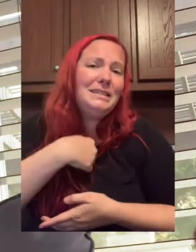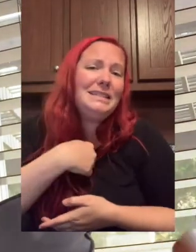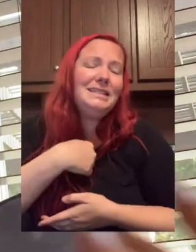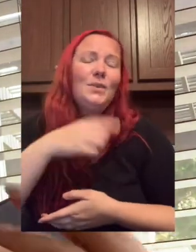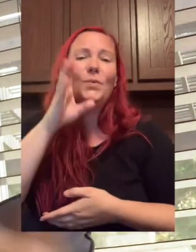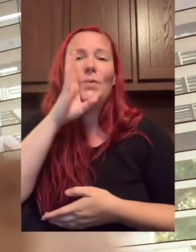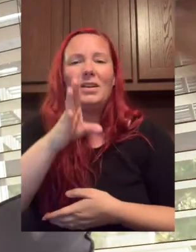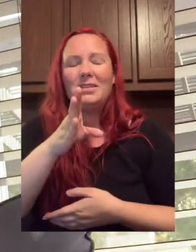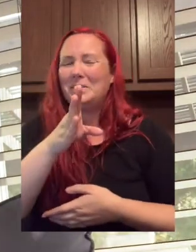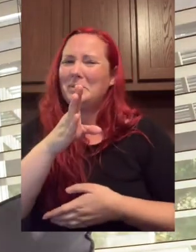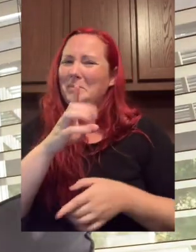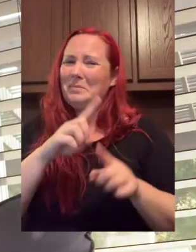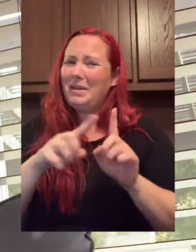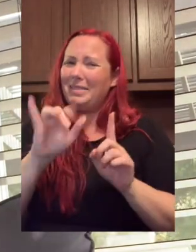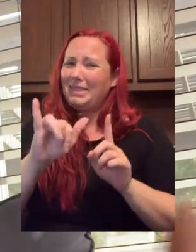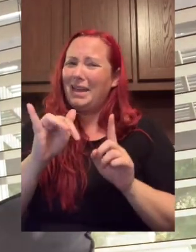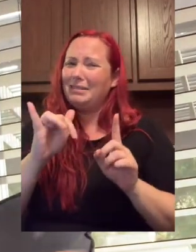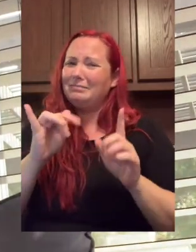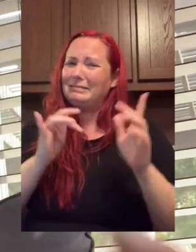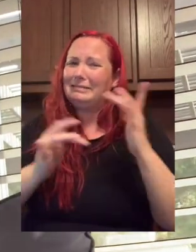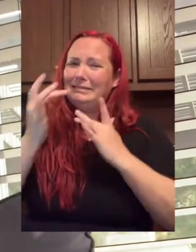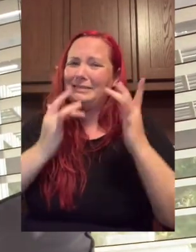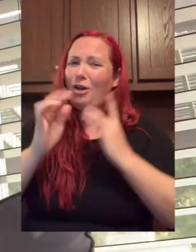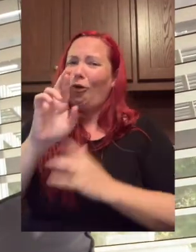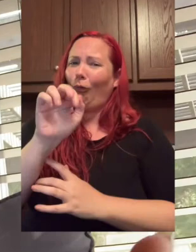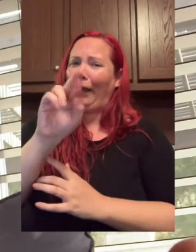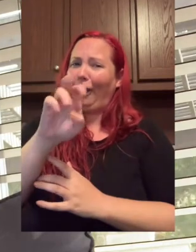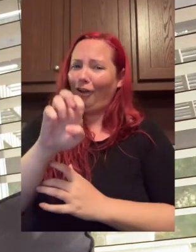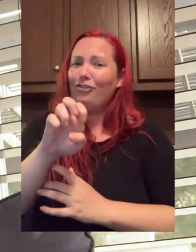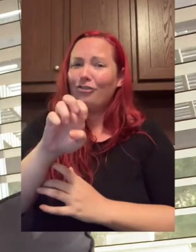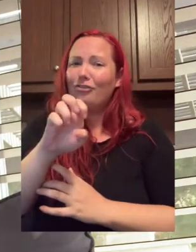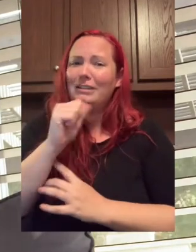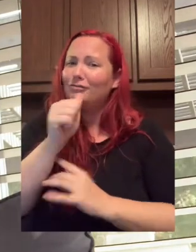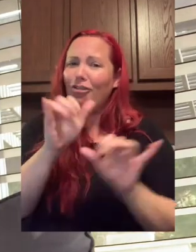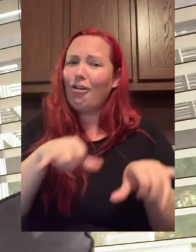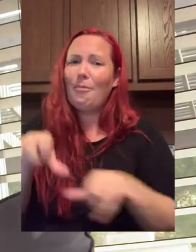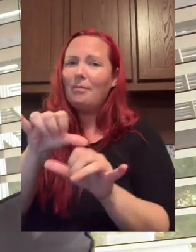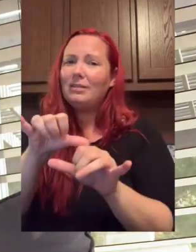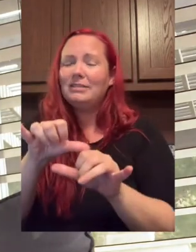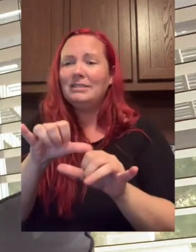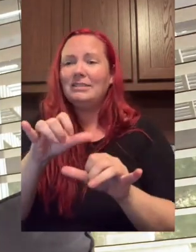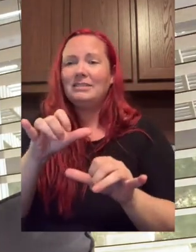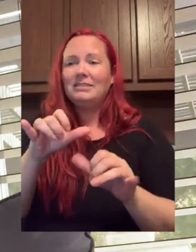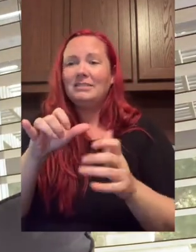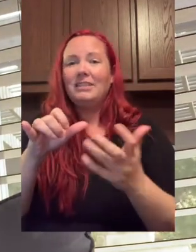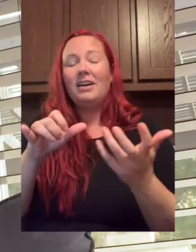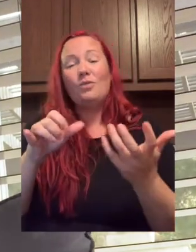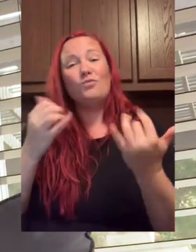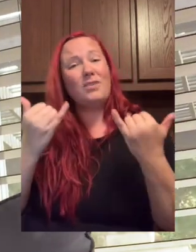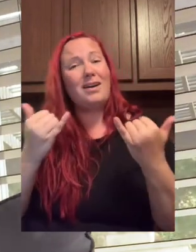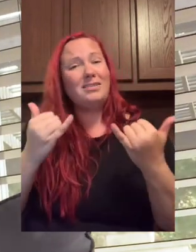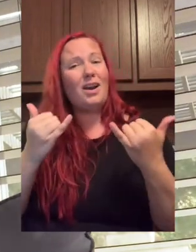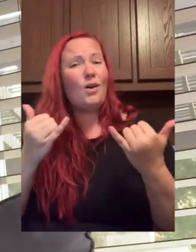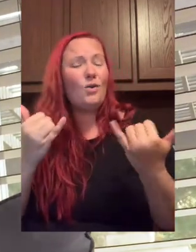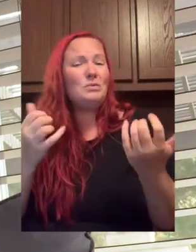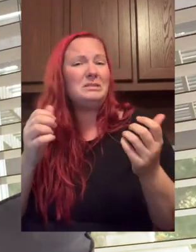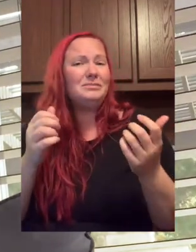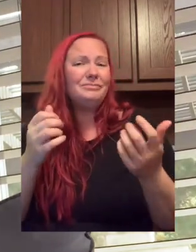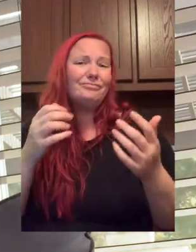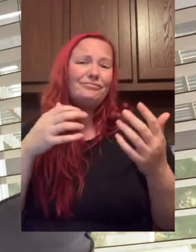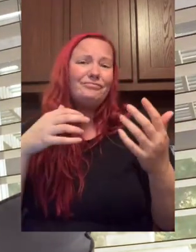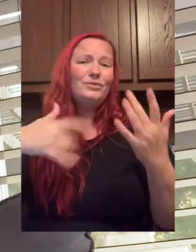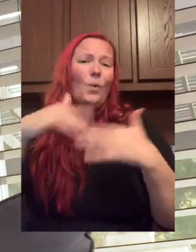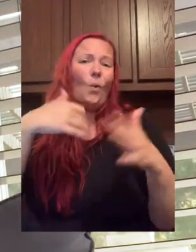the affair with the married partner. Because we have this idea that people will leave other people for